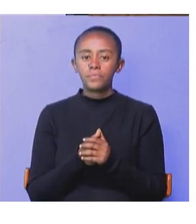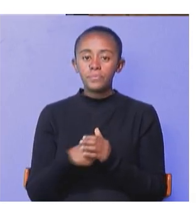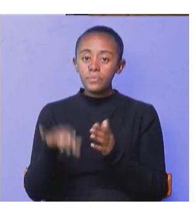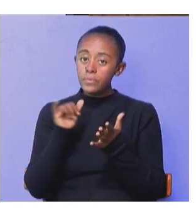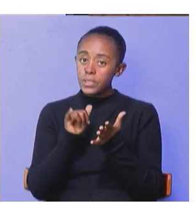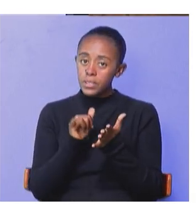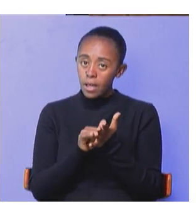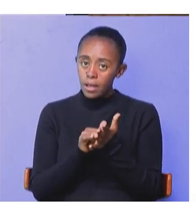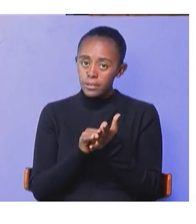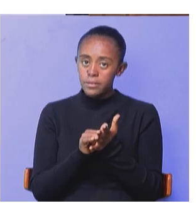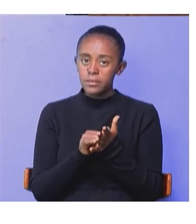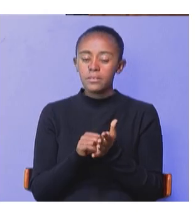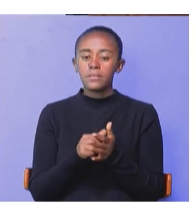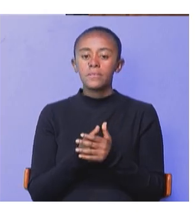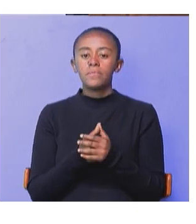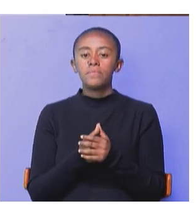that